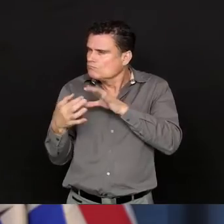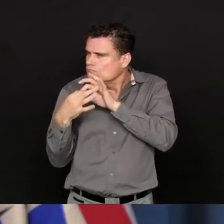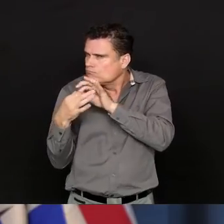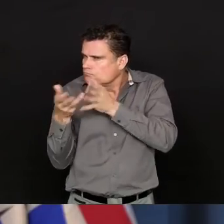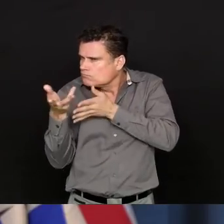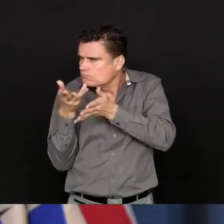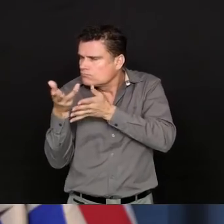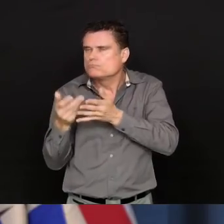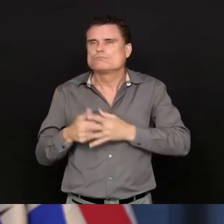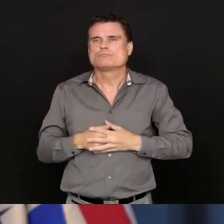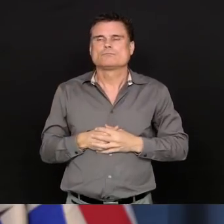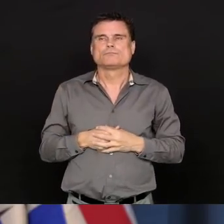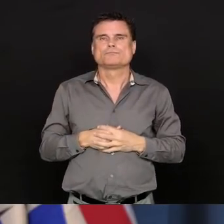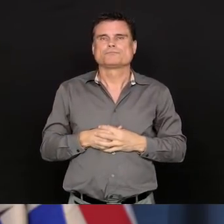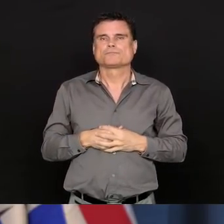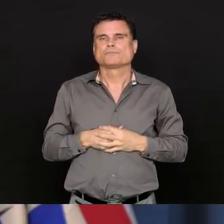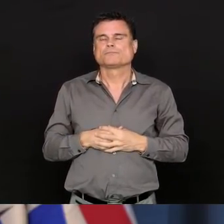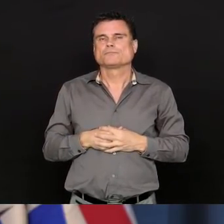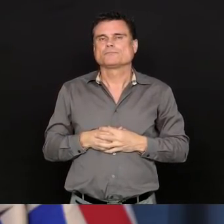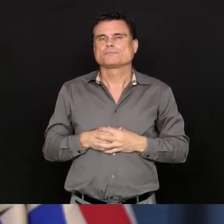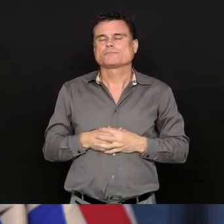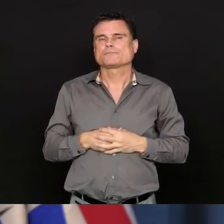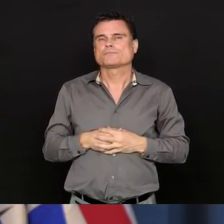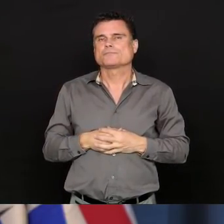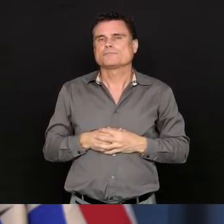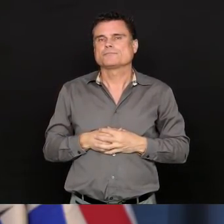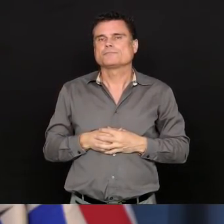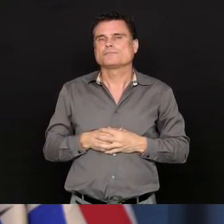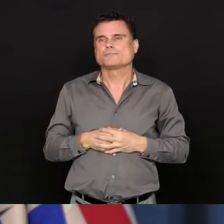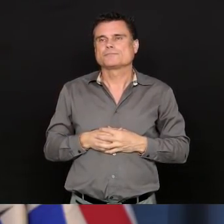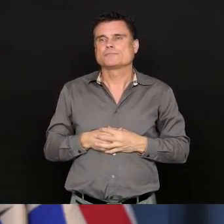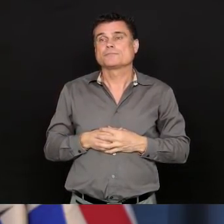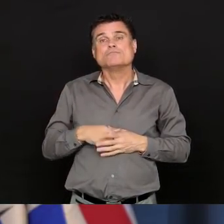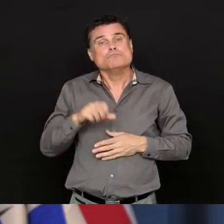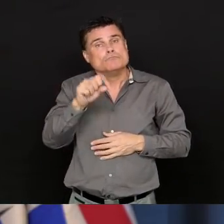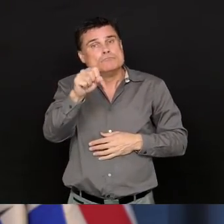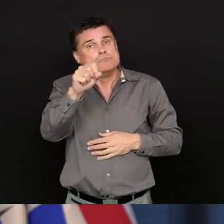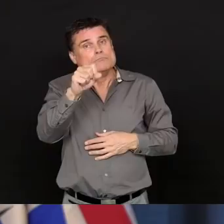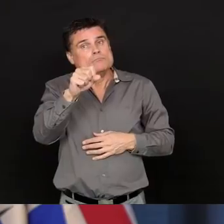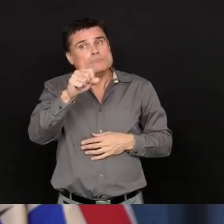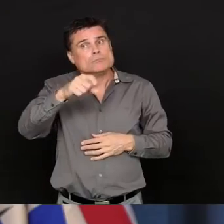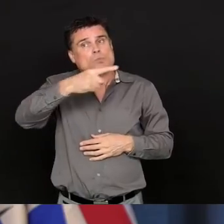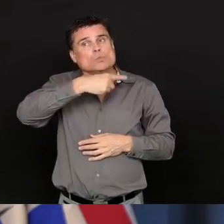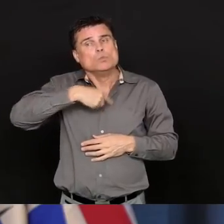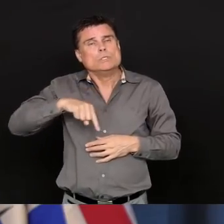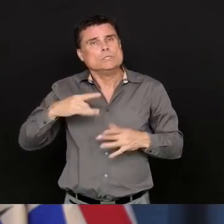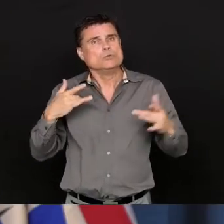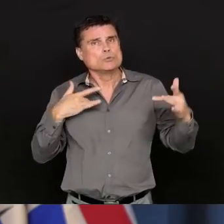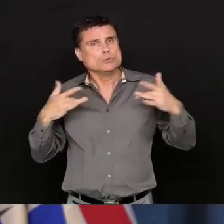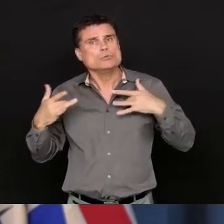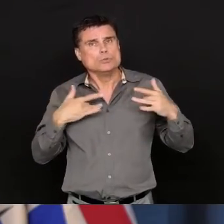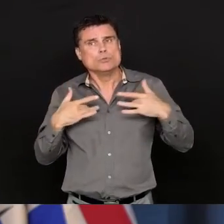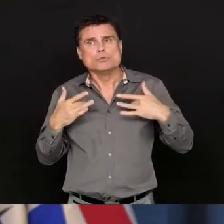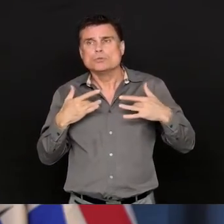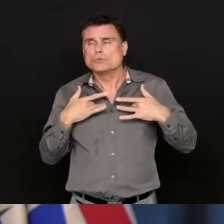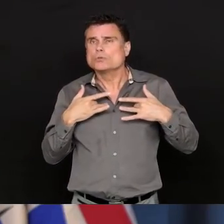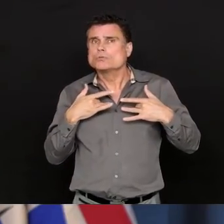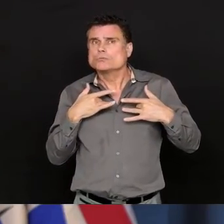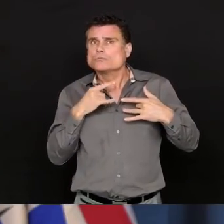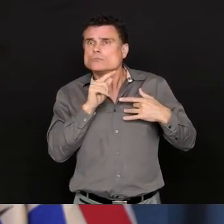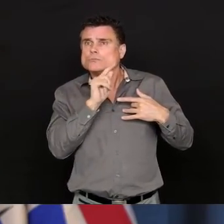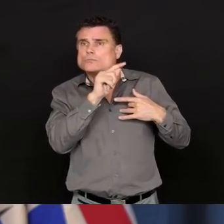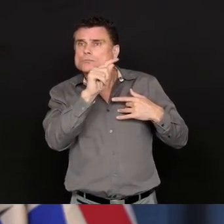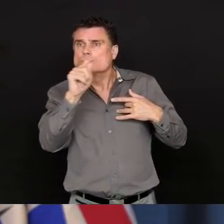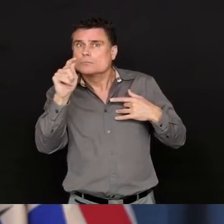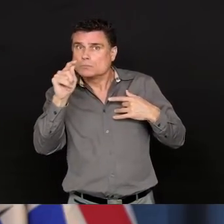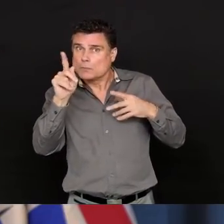I think it's safe to say we had some concerns that the strength of the response at all of the